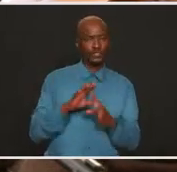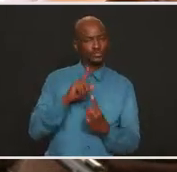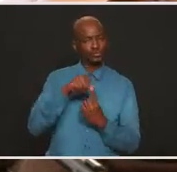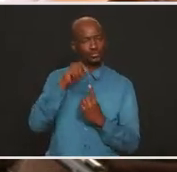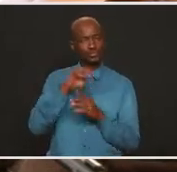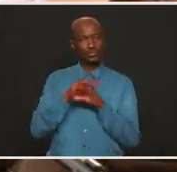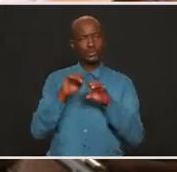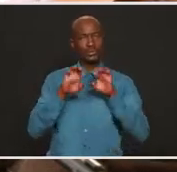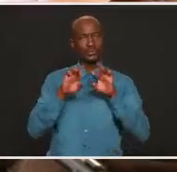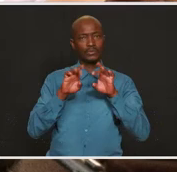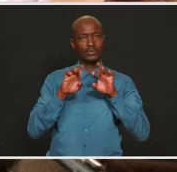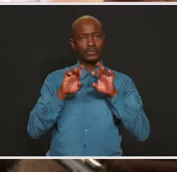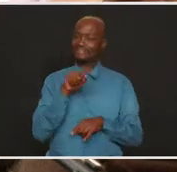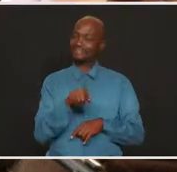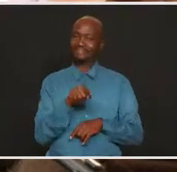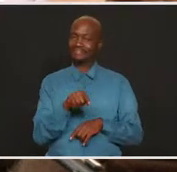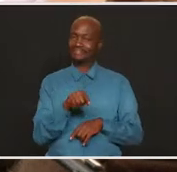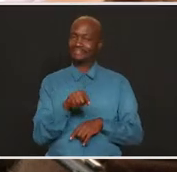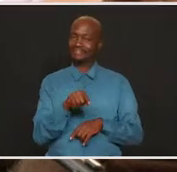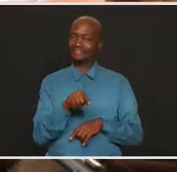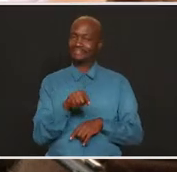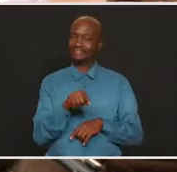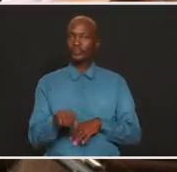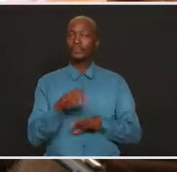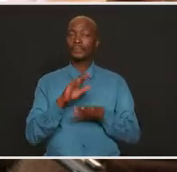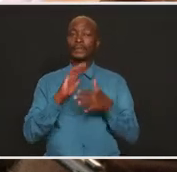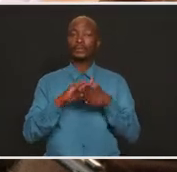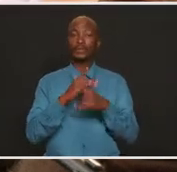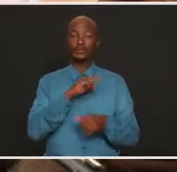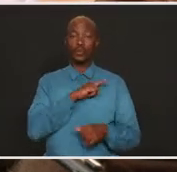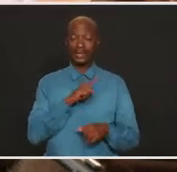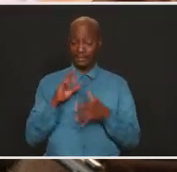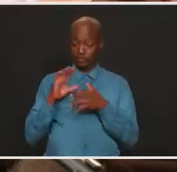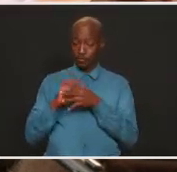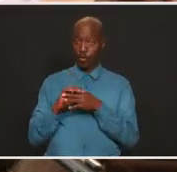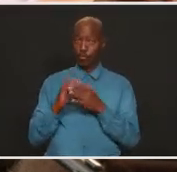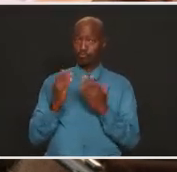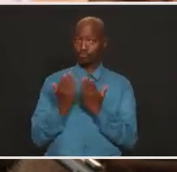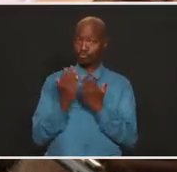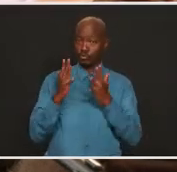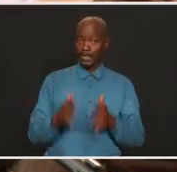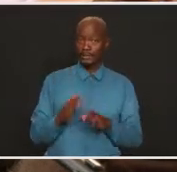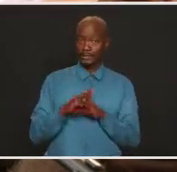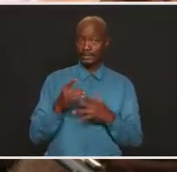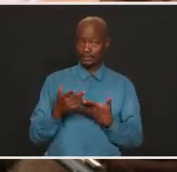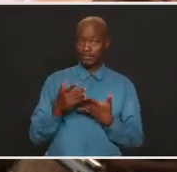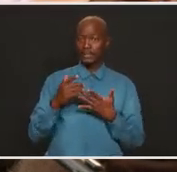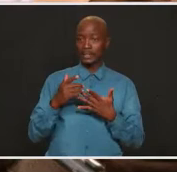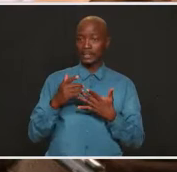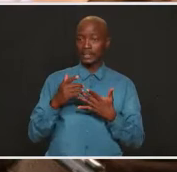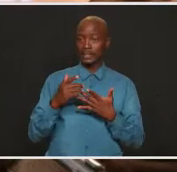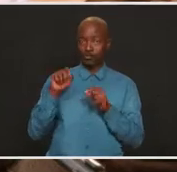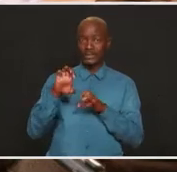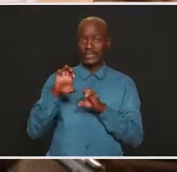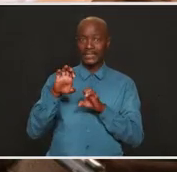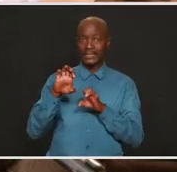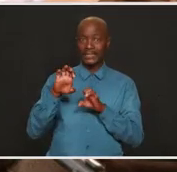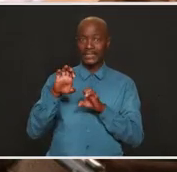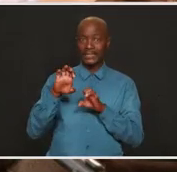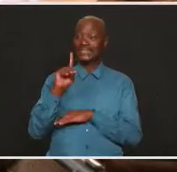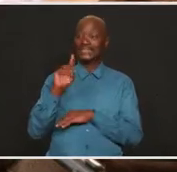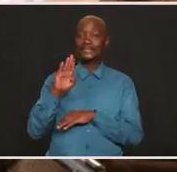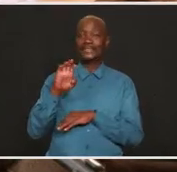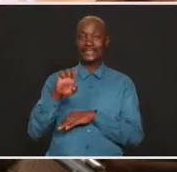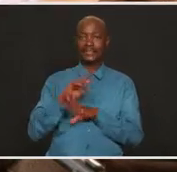this is not correct because even if homeschoolers could choose any curriculum the dbe will still